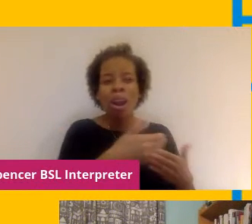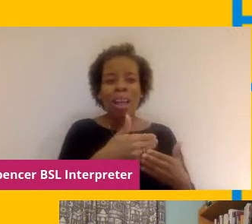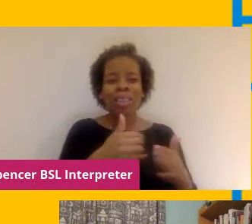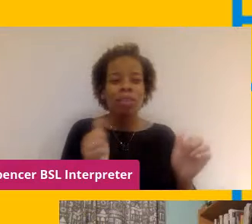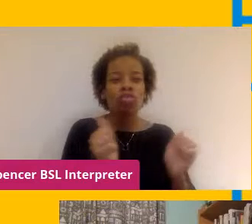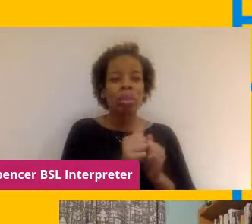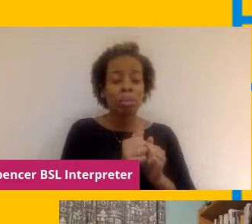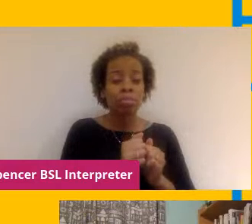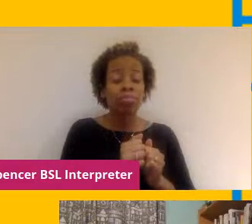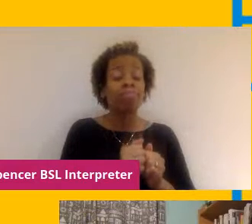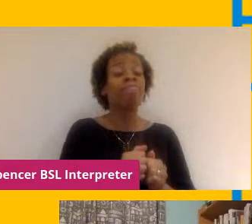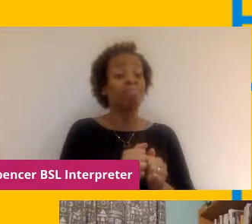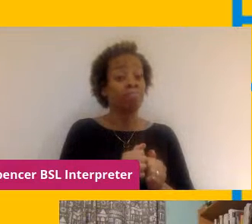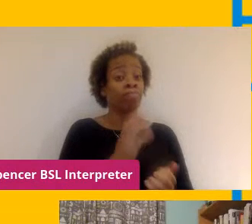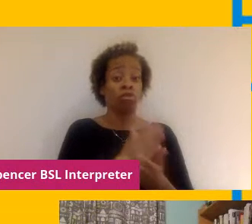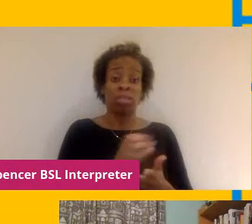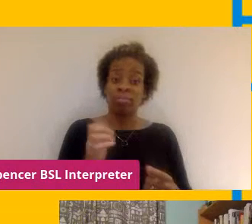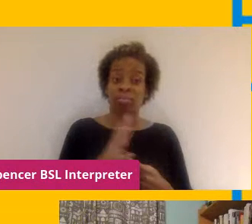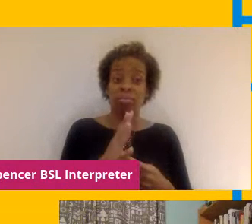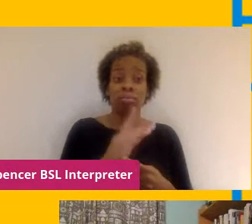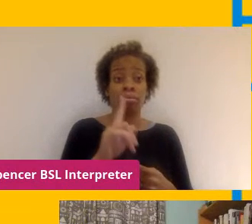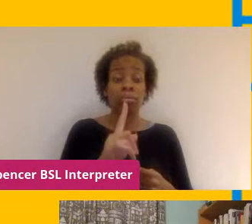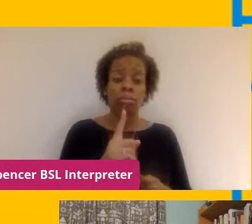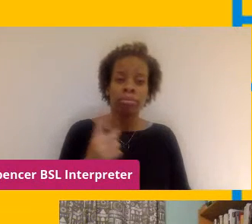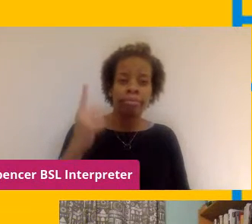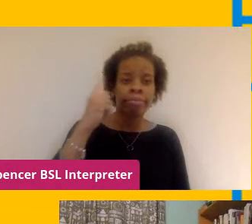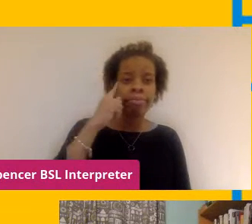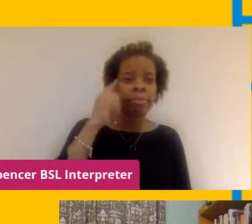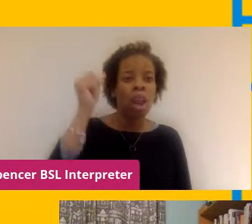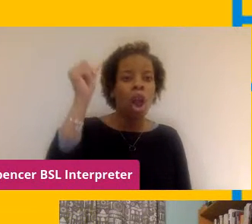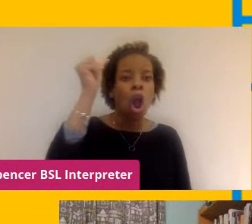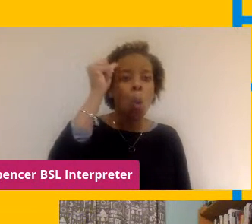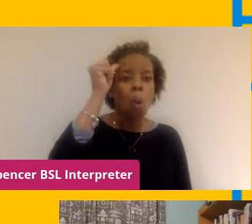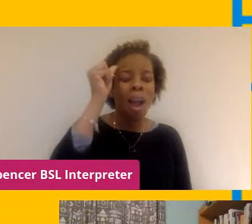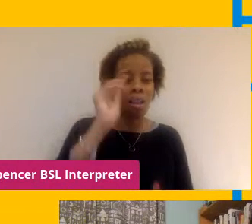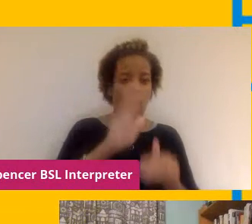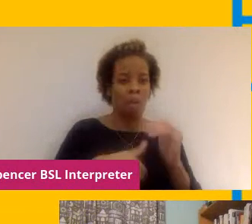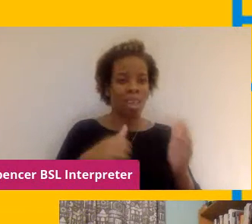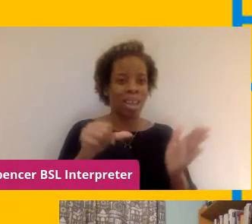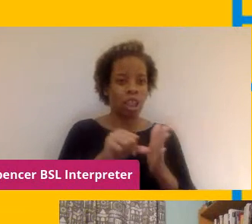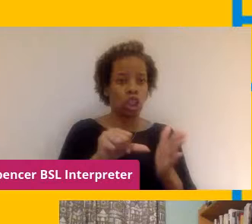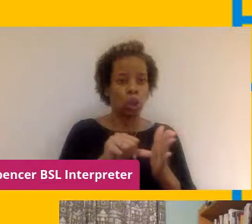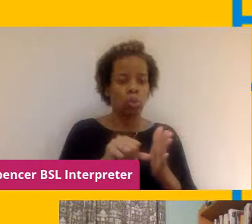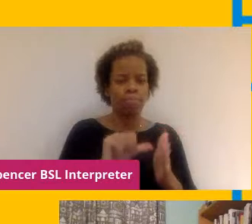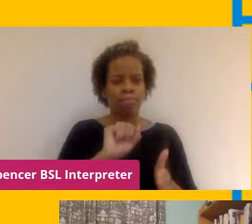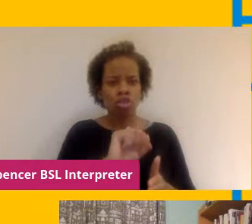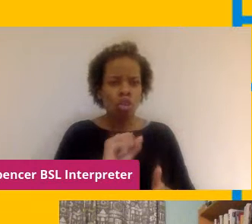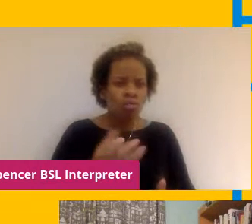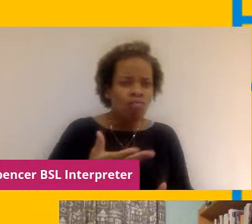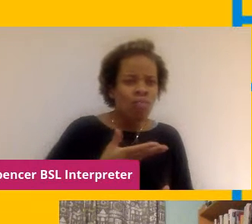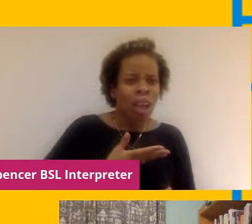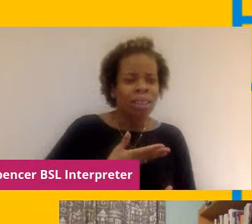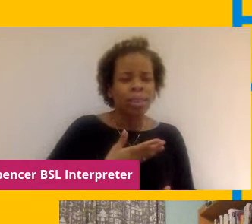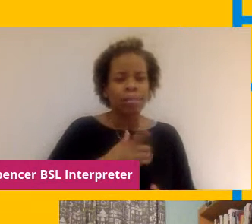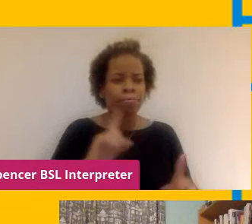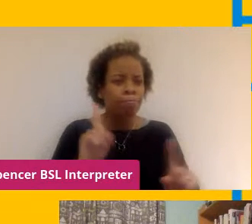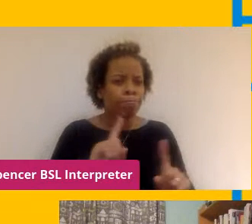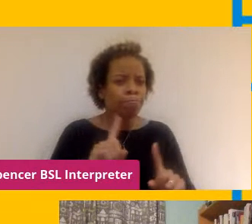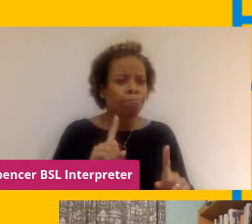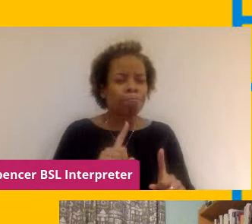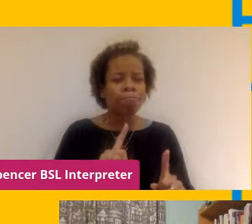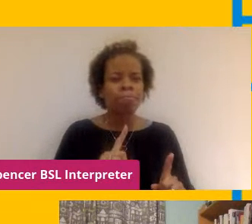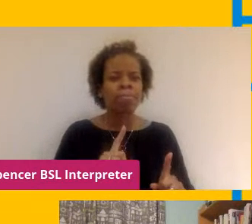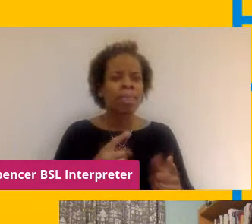making people aware of what those issues are and what your rights are under the health and safety legislation,